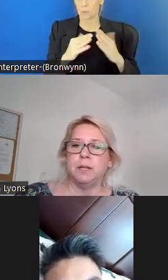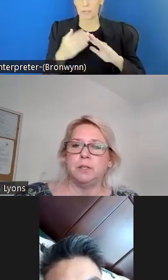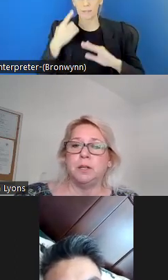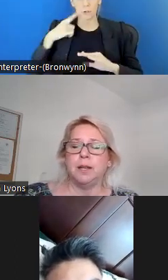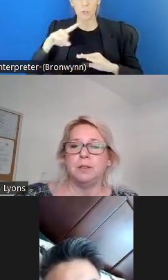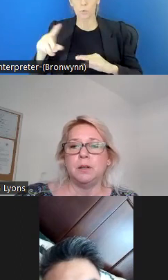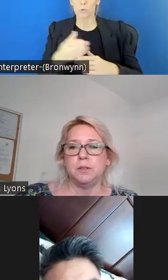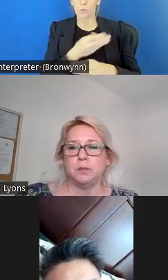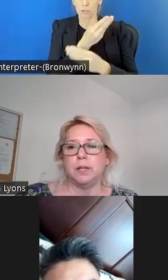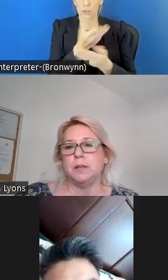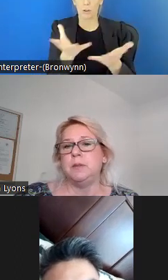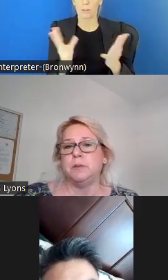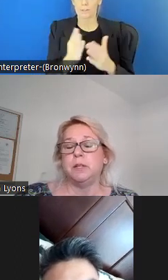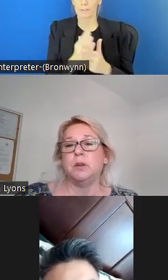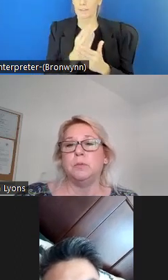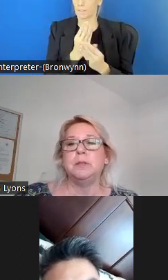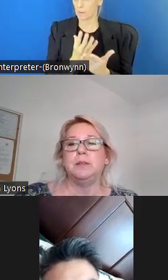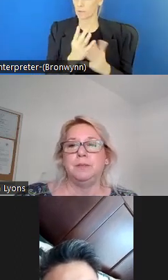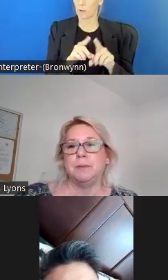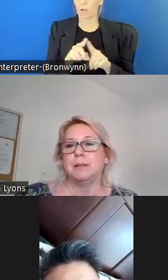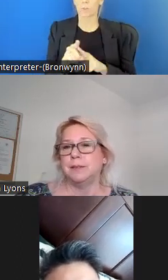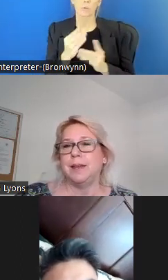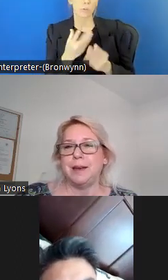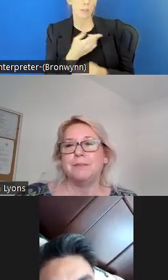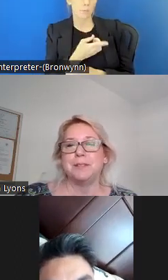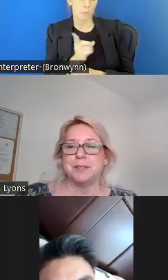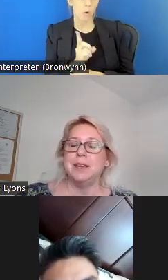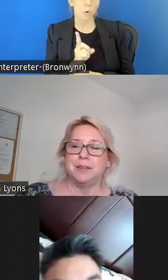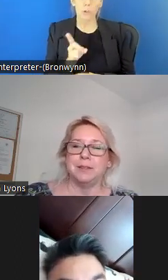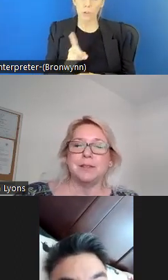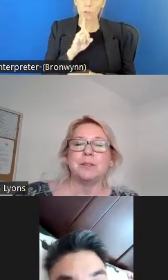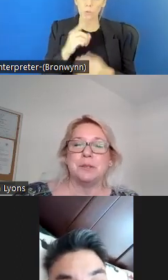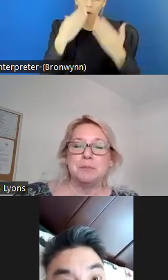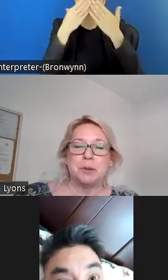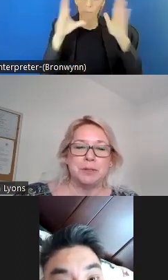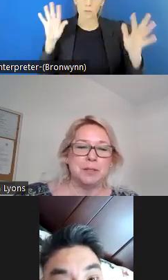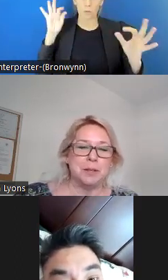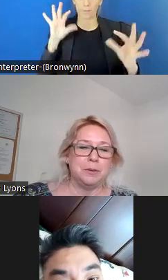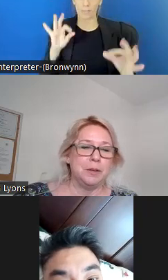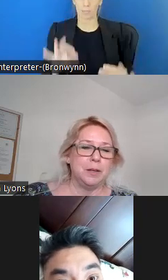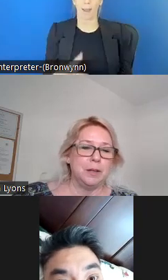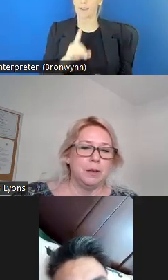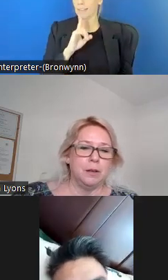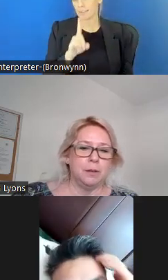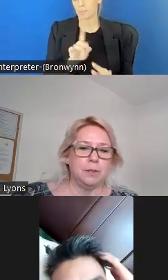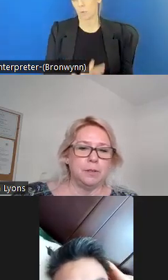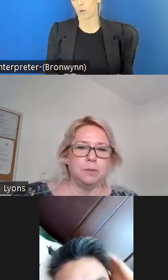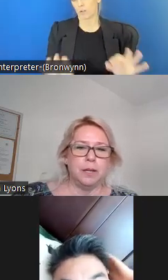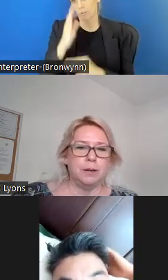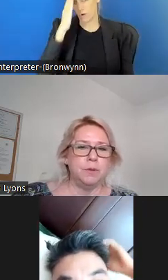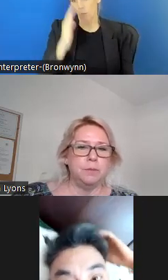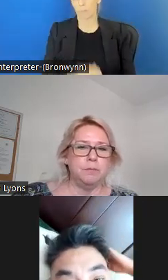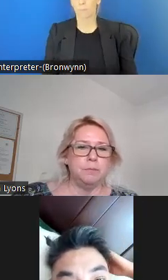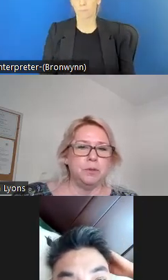this information and to also let them know that you're open to the feedback that they have, because that's also important to know. Absolutely.